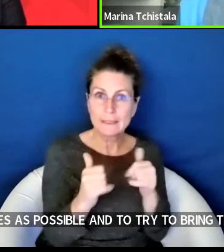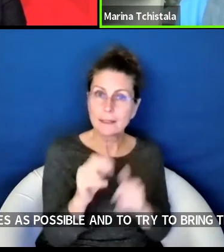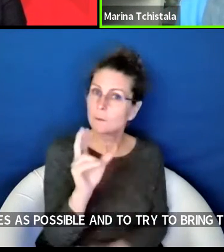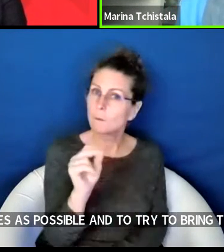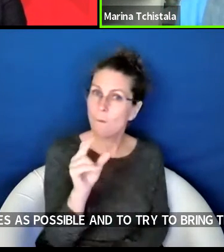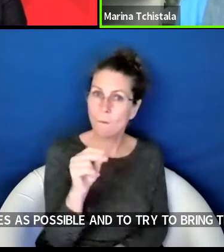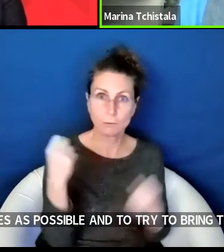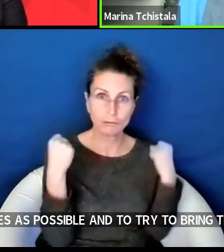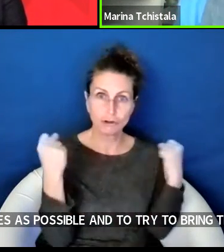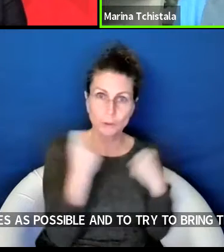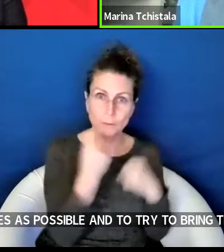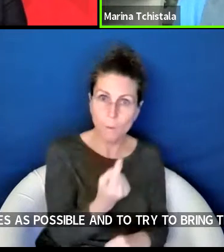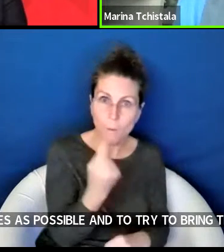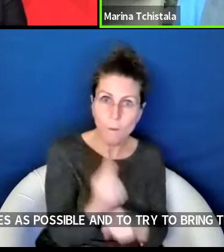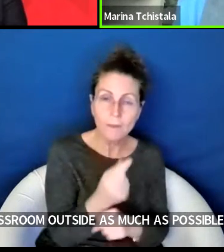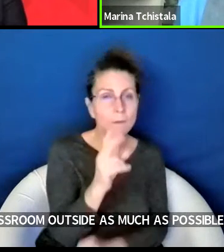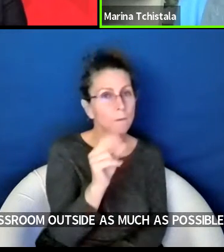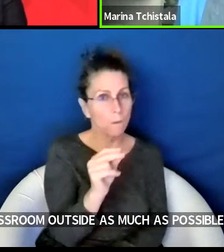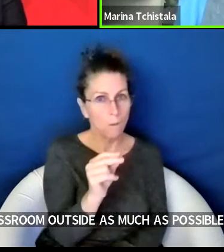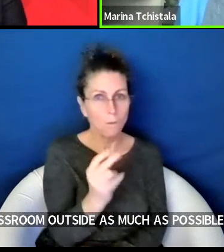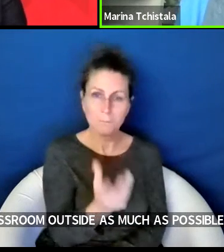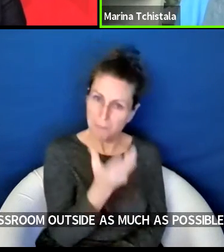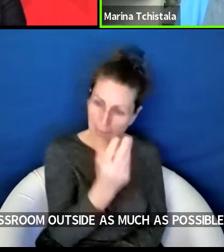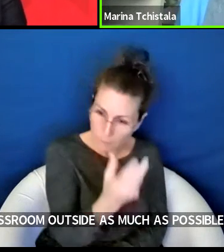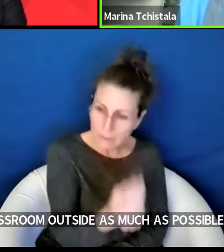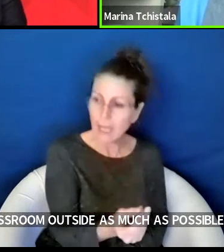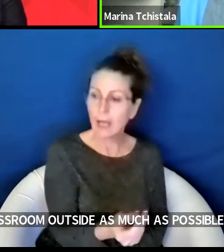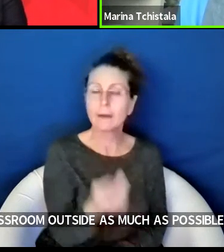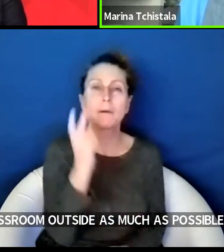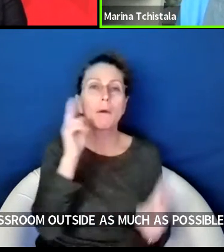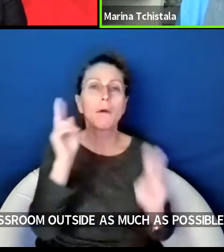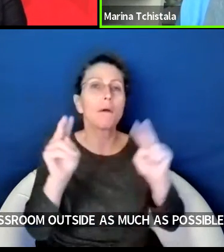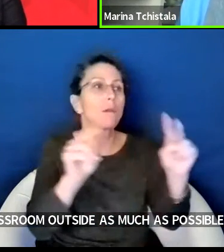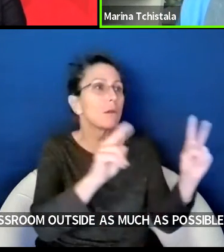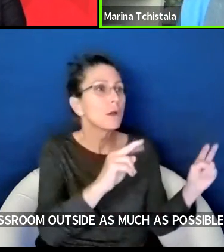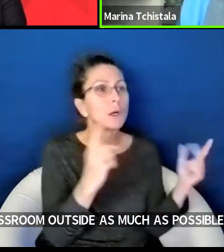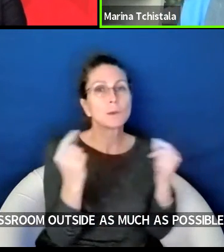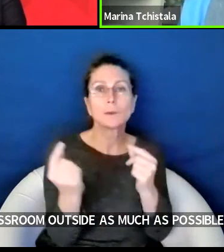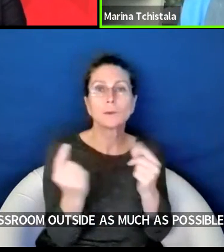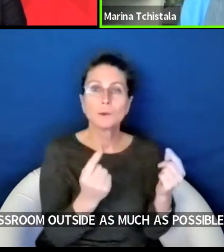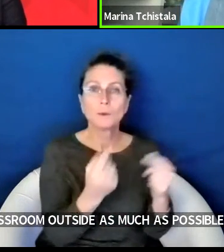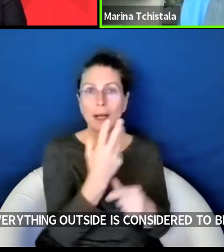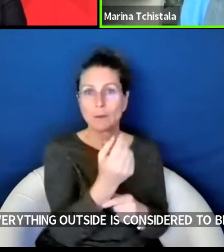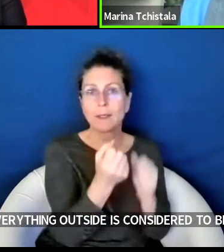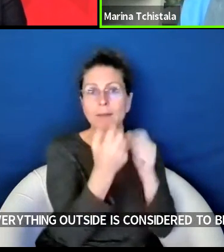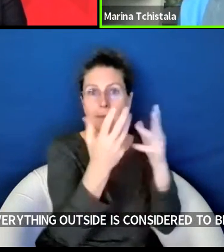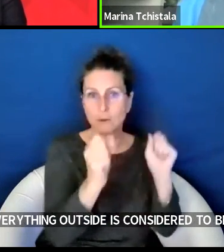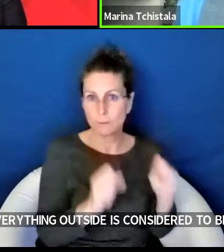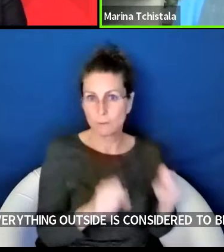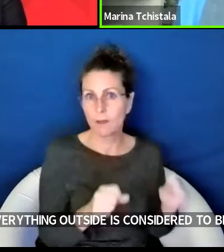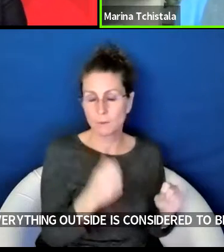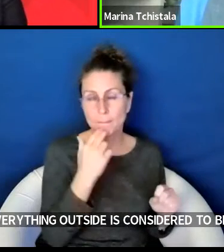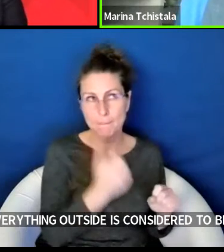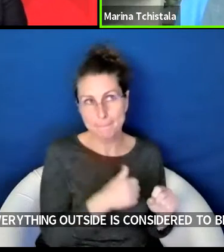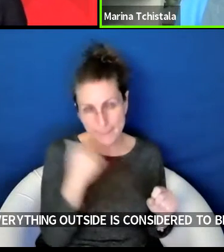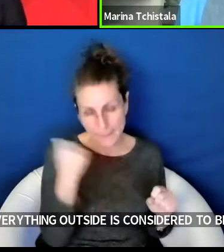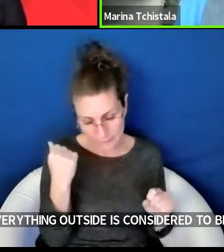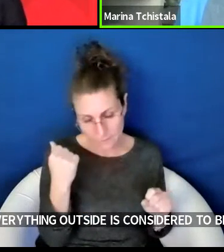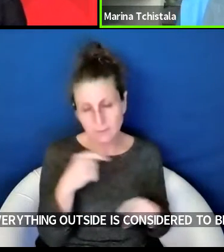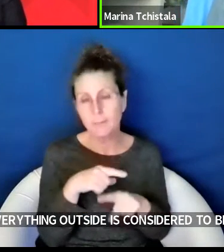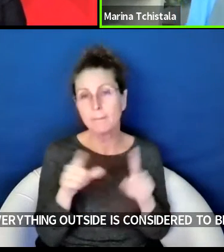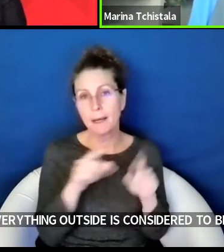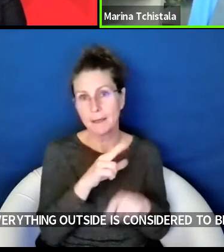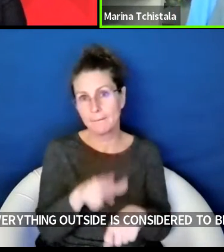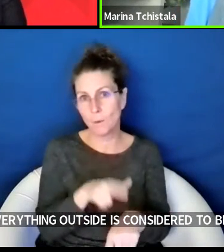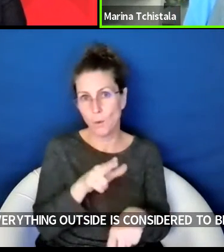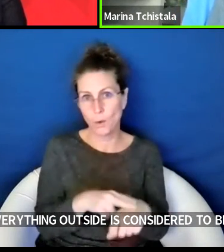outside is considered to be safer than being inside. But still, we need to dress warm, because if